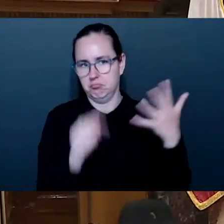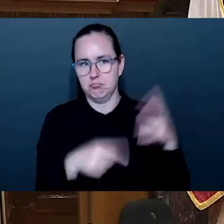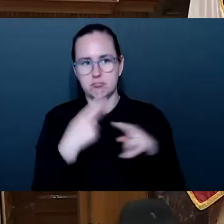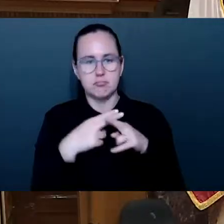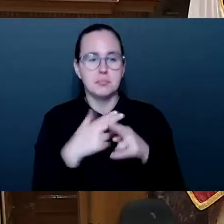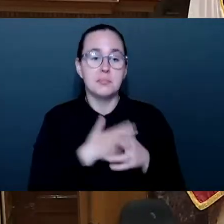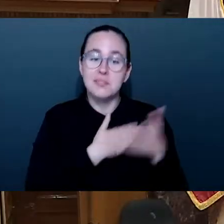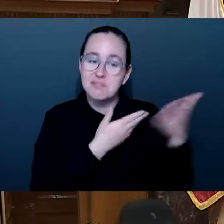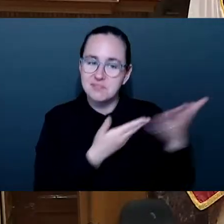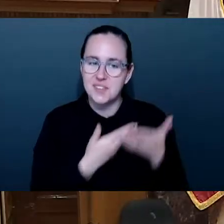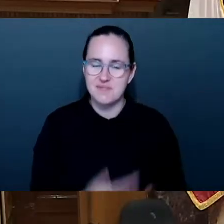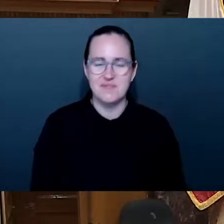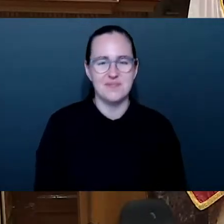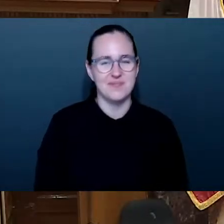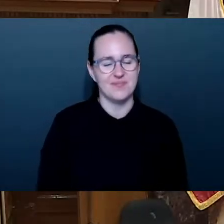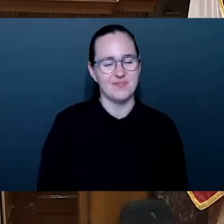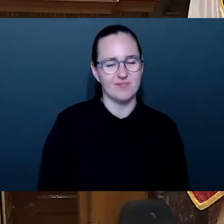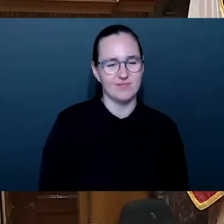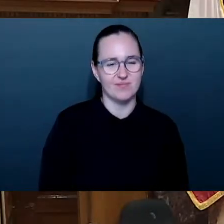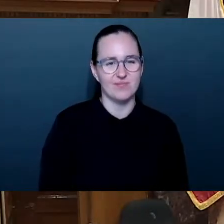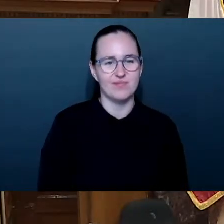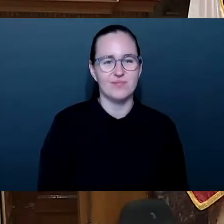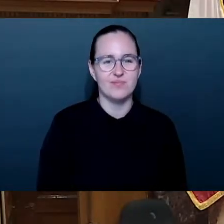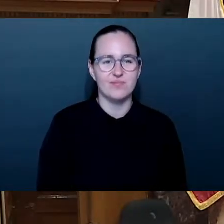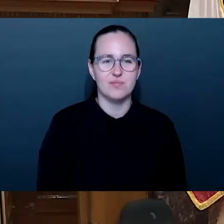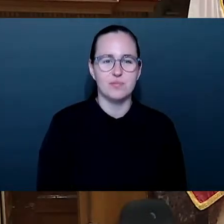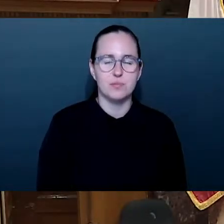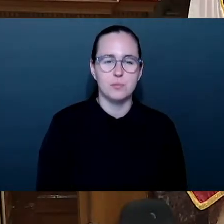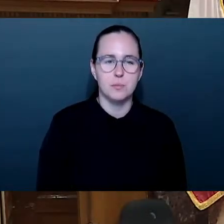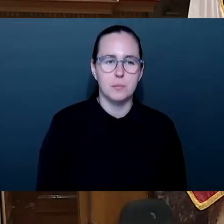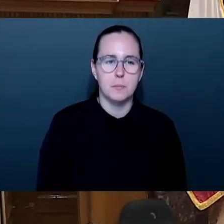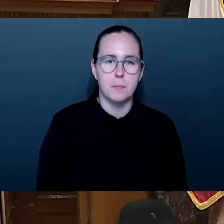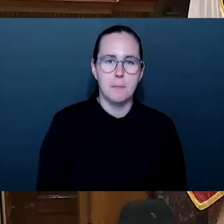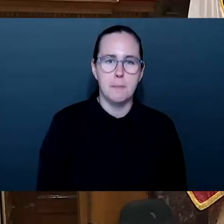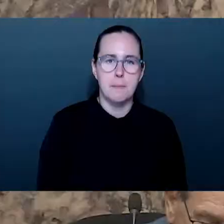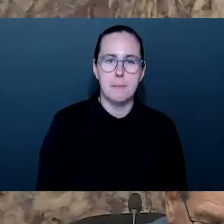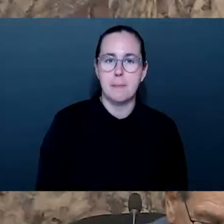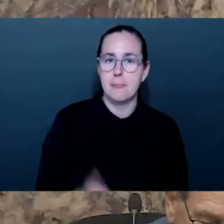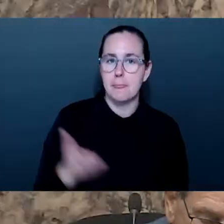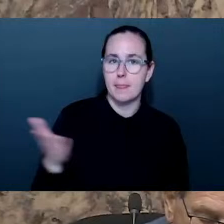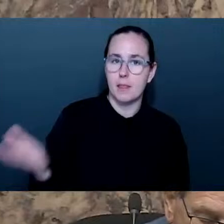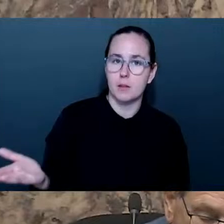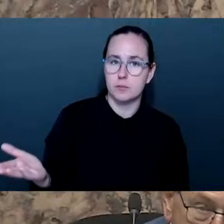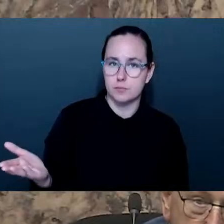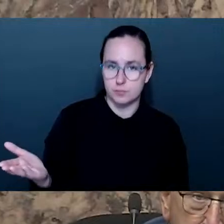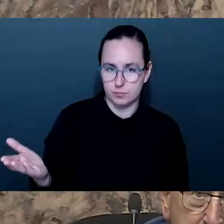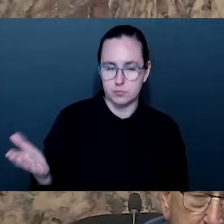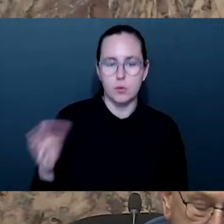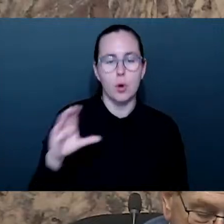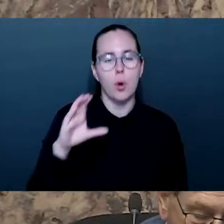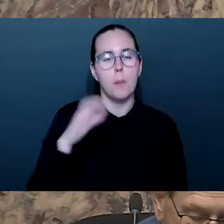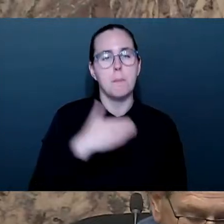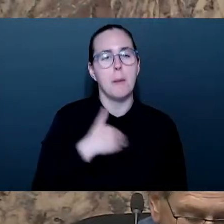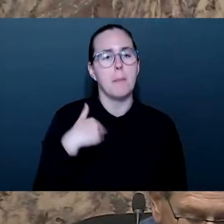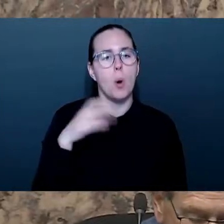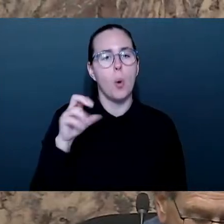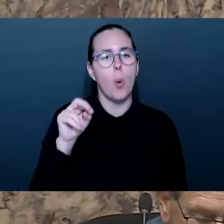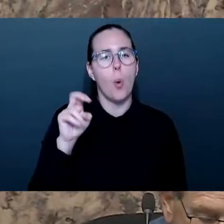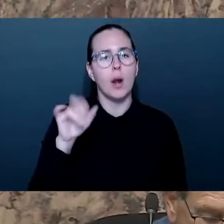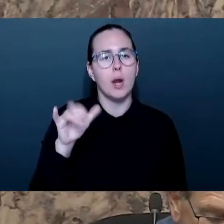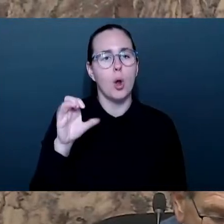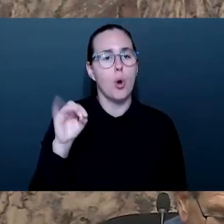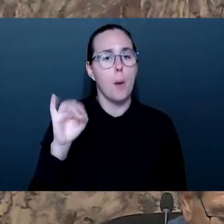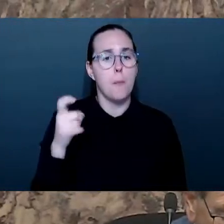Member Courtney Comox. Thank you, Mr. Speaker. I would just like to introduce Mayor Nicole Minions of the town of Comox. While we